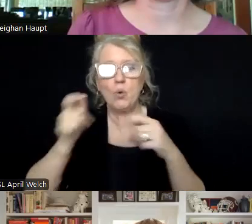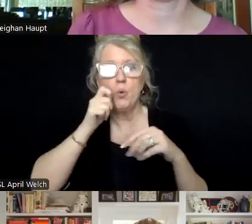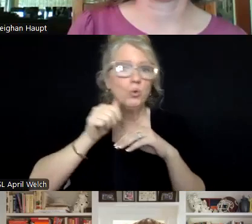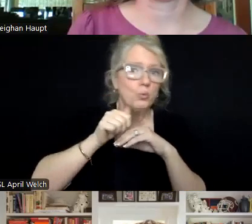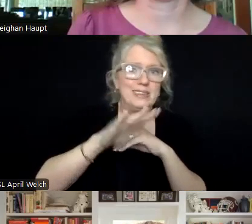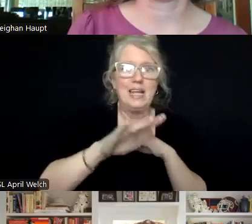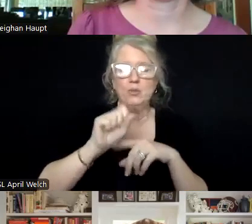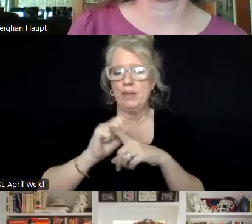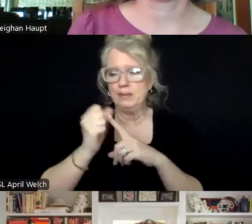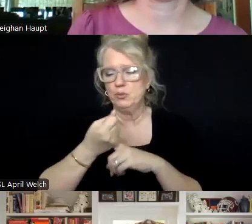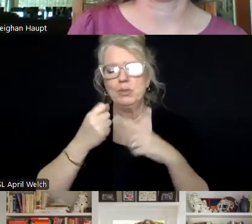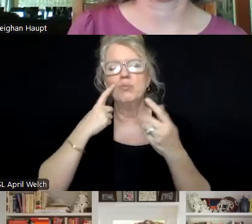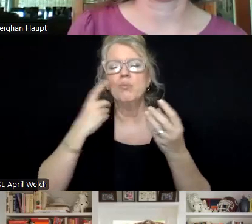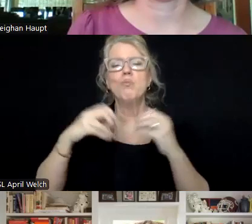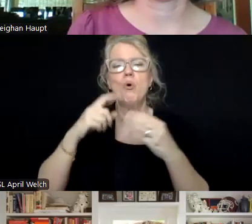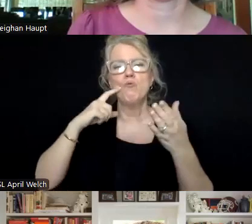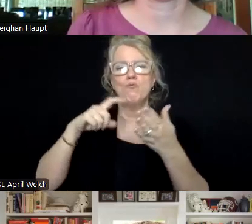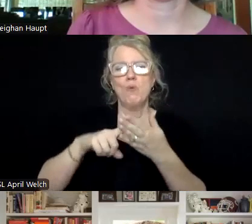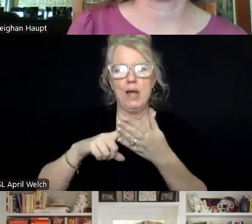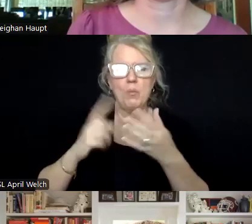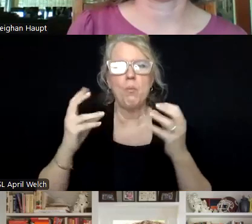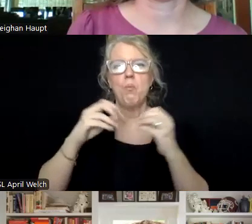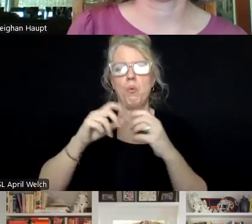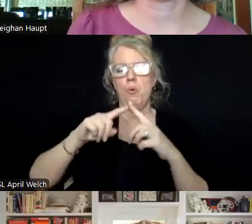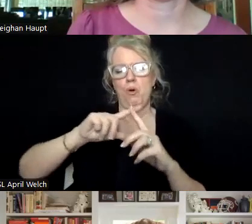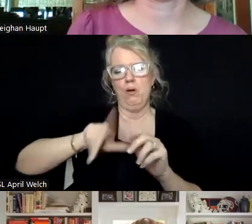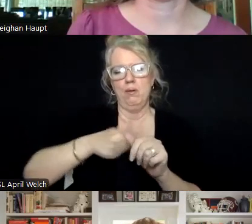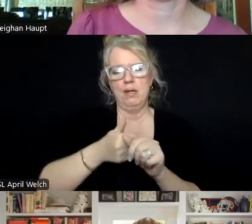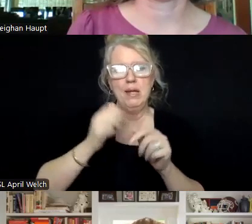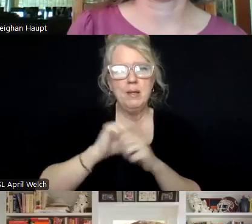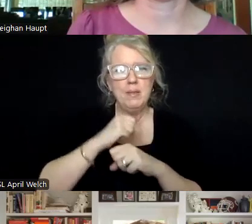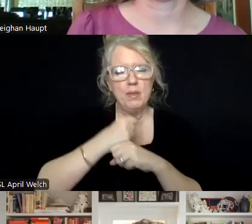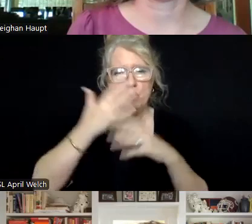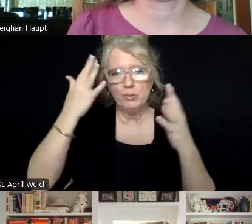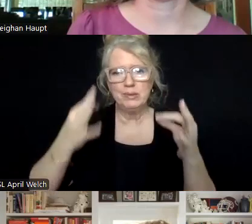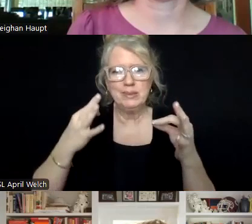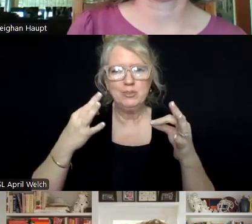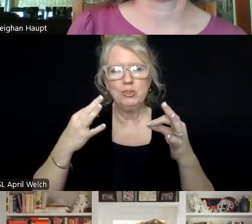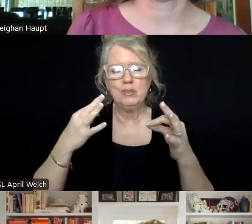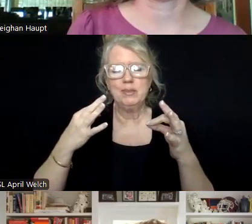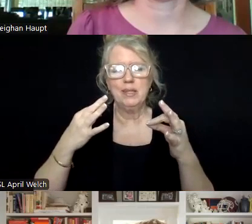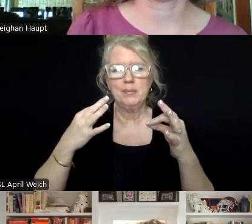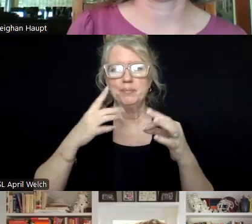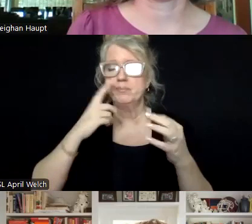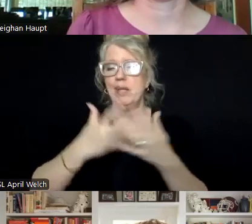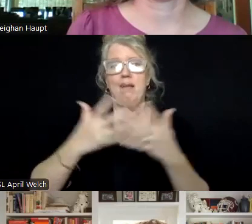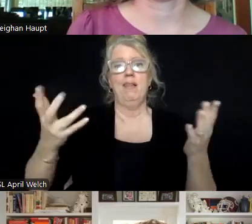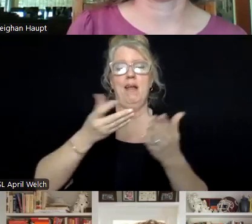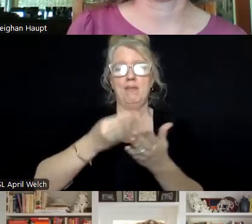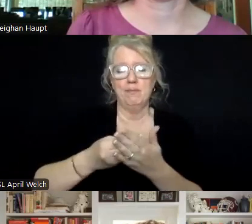situations, to recognize some of those more nuanced and important decisions. There isn't a lot of funding that